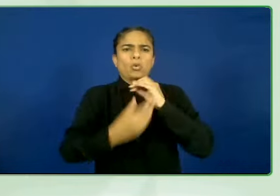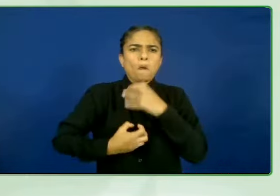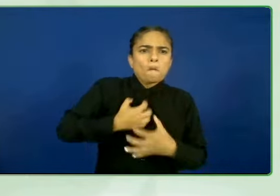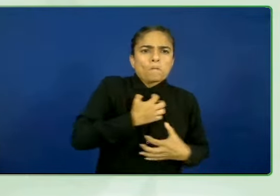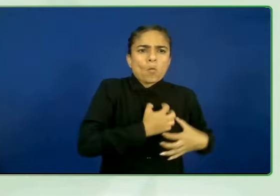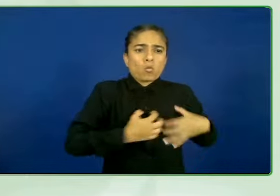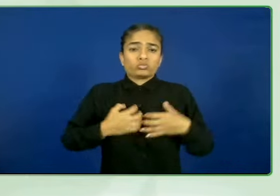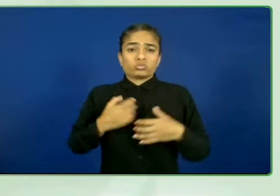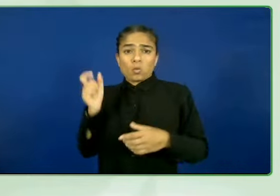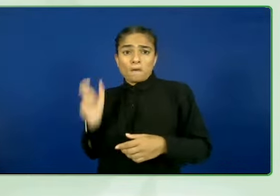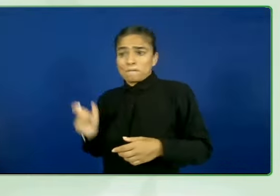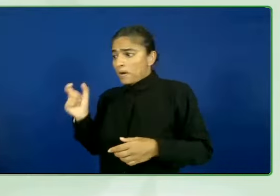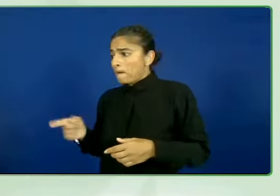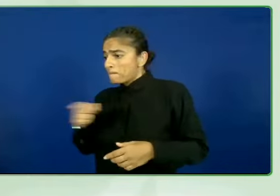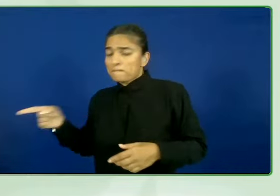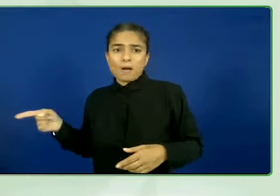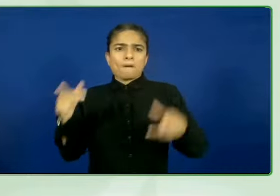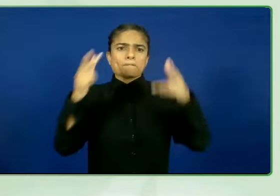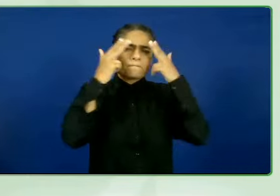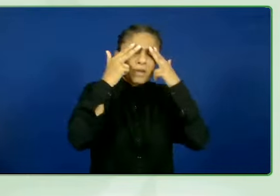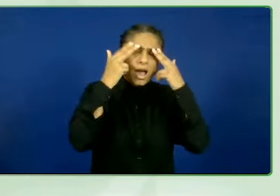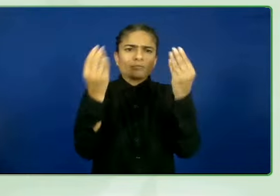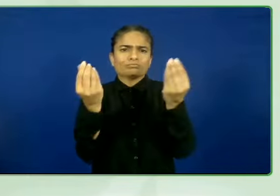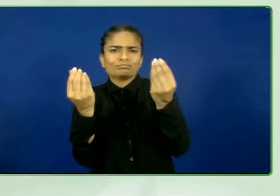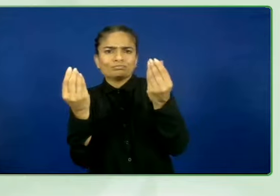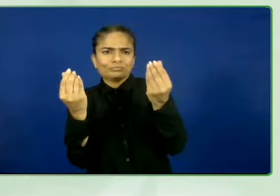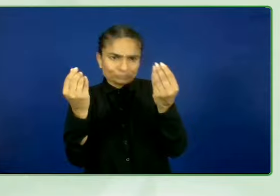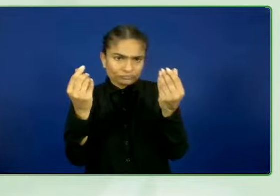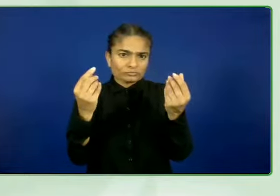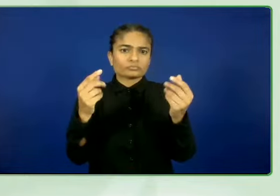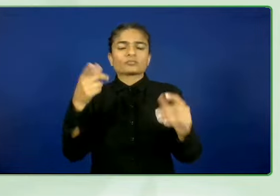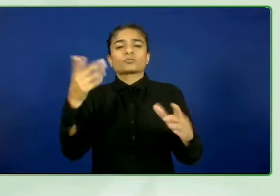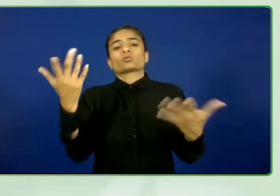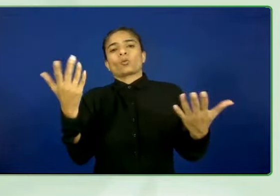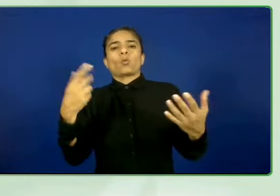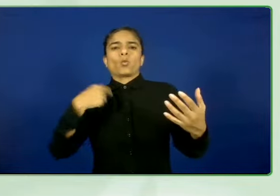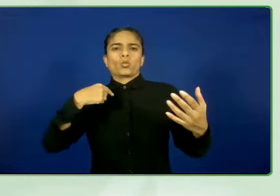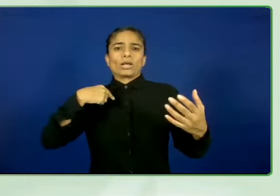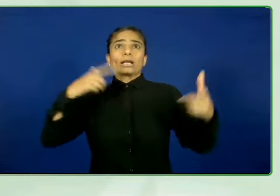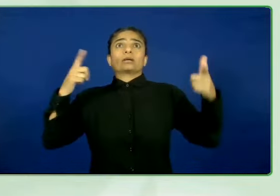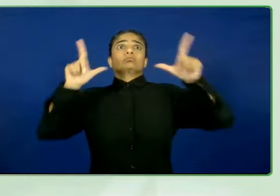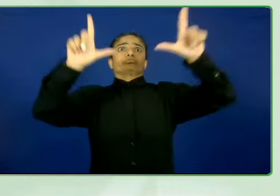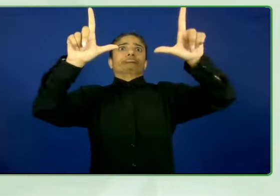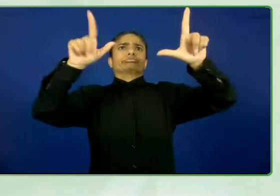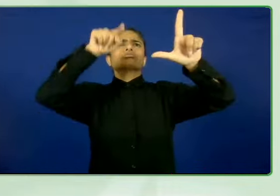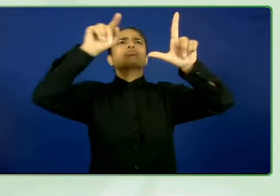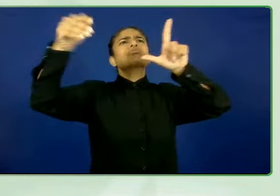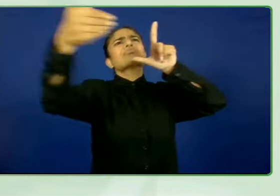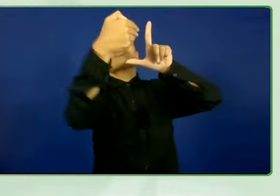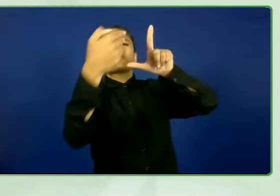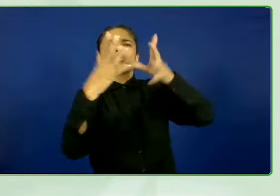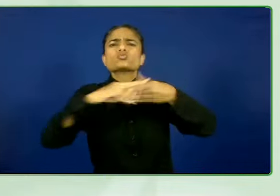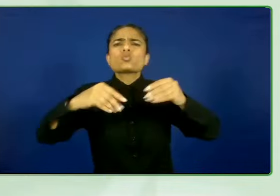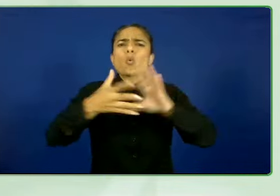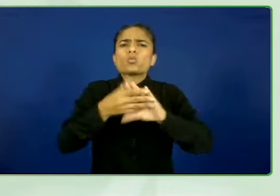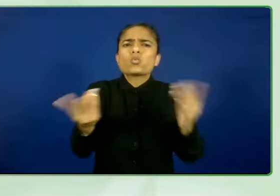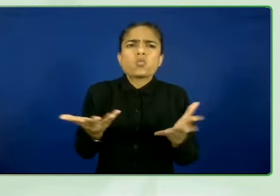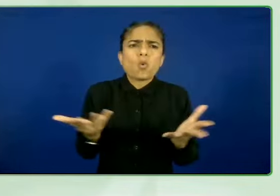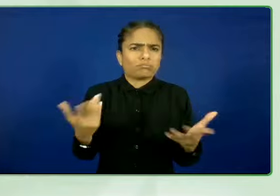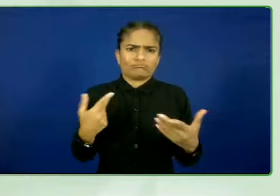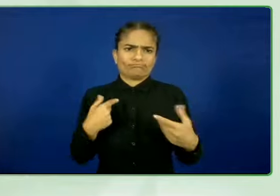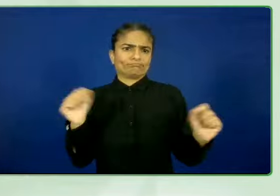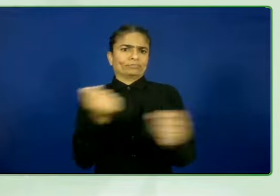stories often are not available because they can't see the pictures. But for us, it was a great